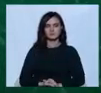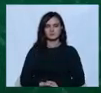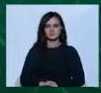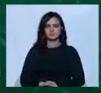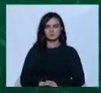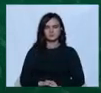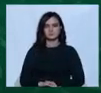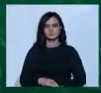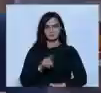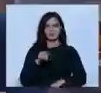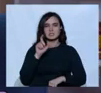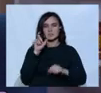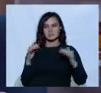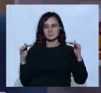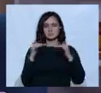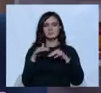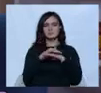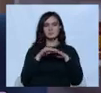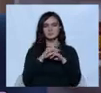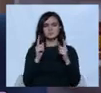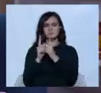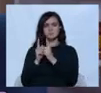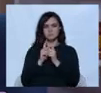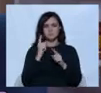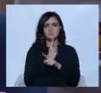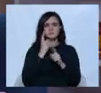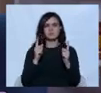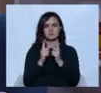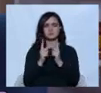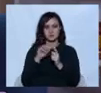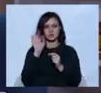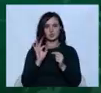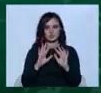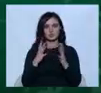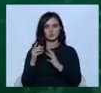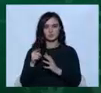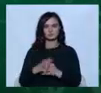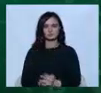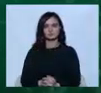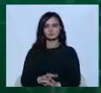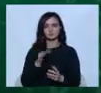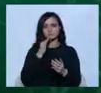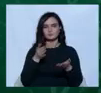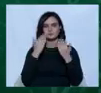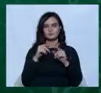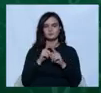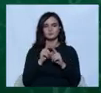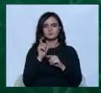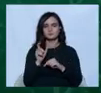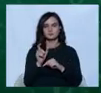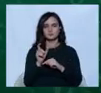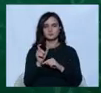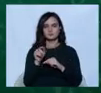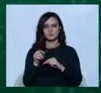woman. Next, we have to loan. And to loan means to give someone